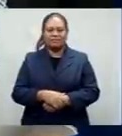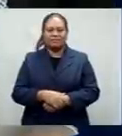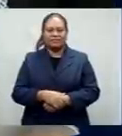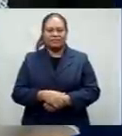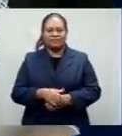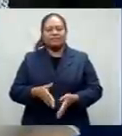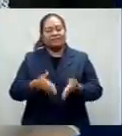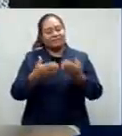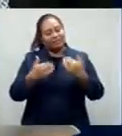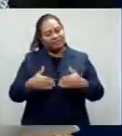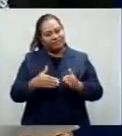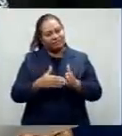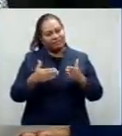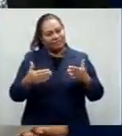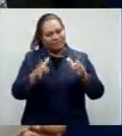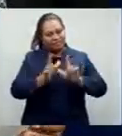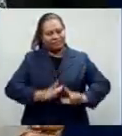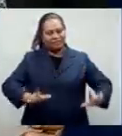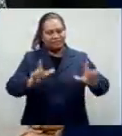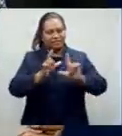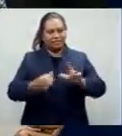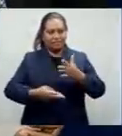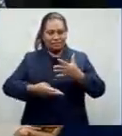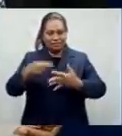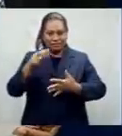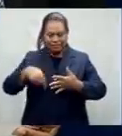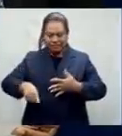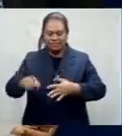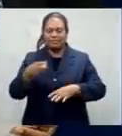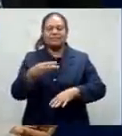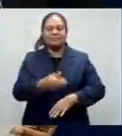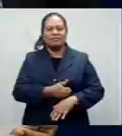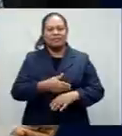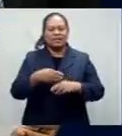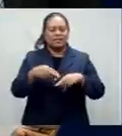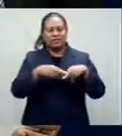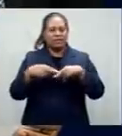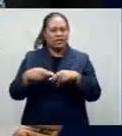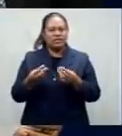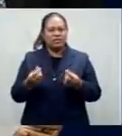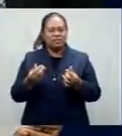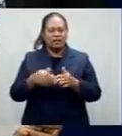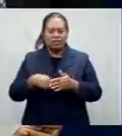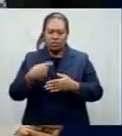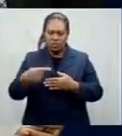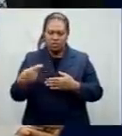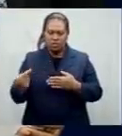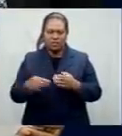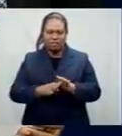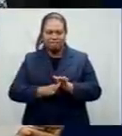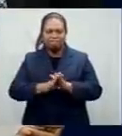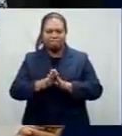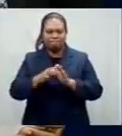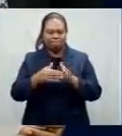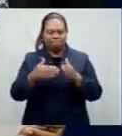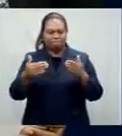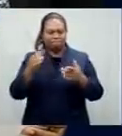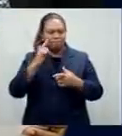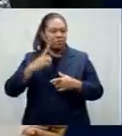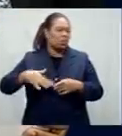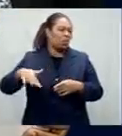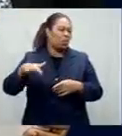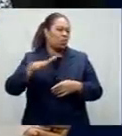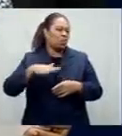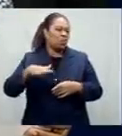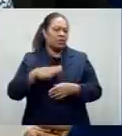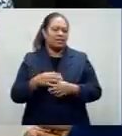Here, the local exchange rates are set early this morning. The Fiji dollar continued its good surge today as it gained against all but